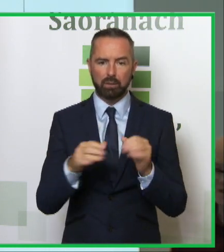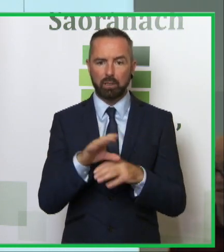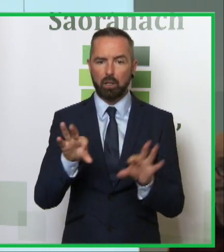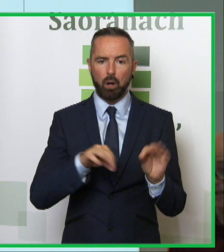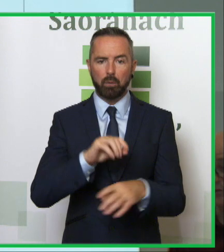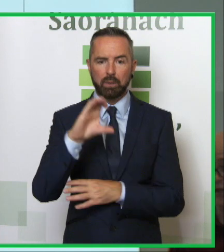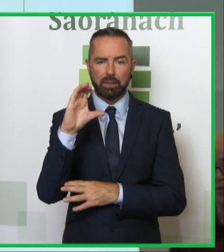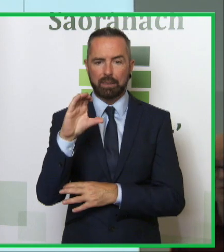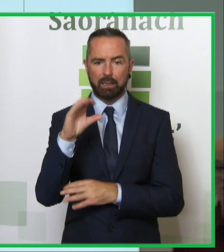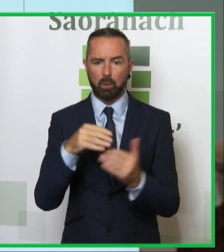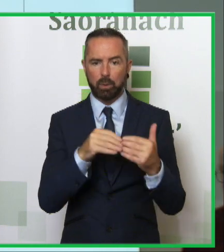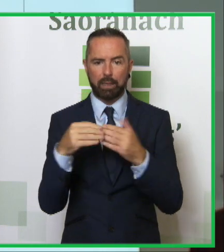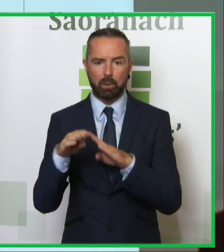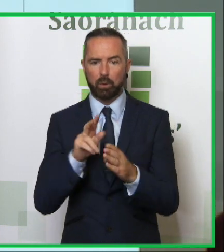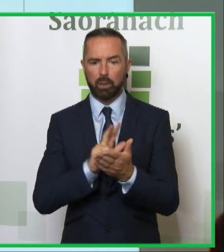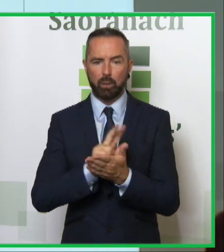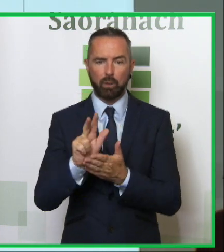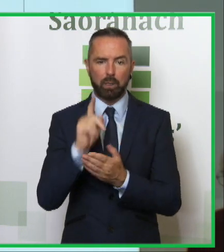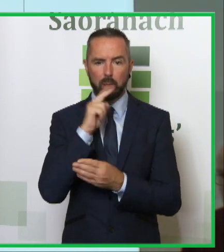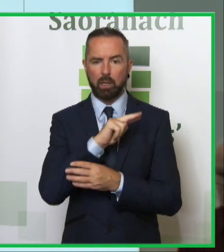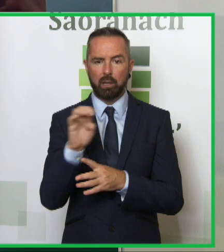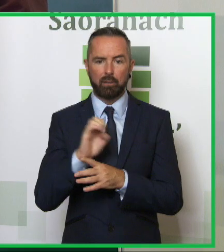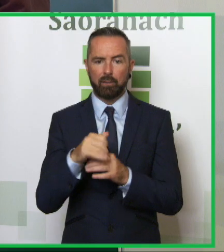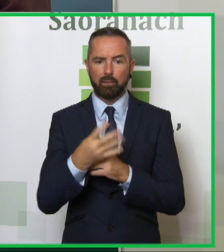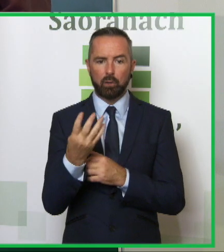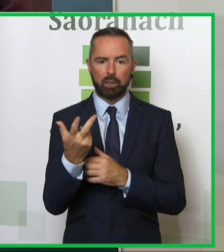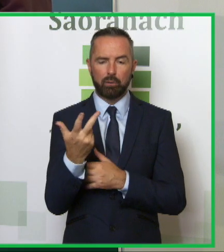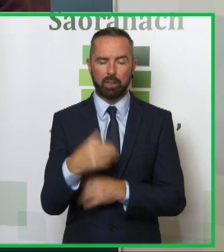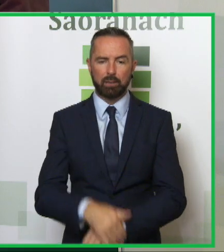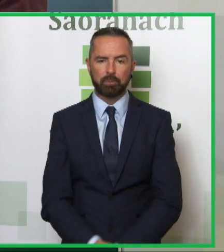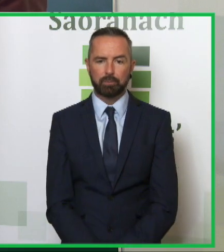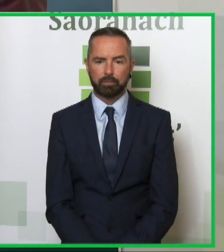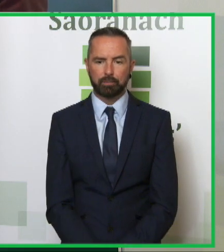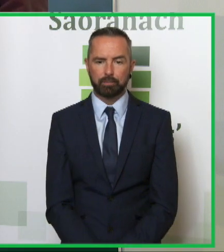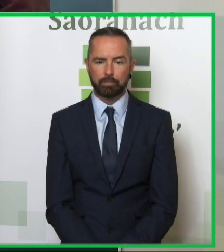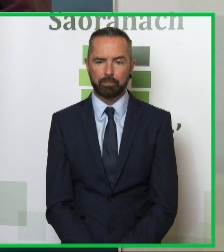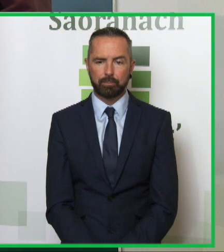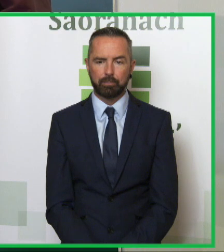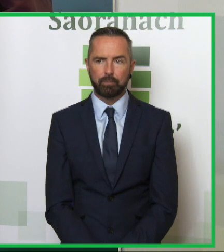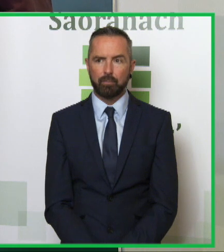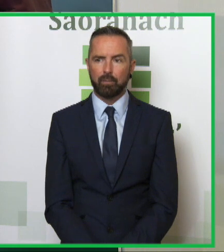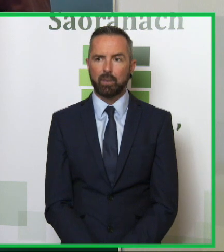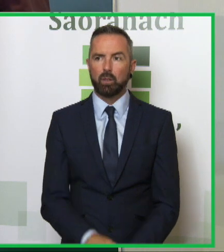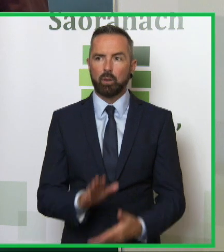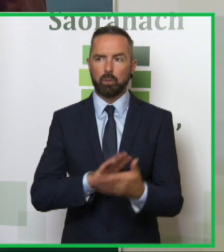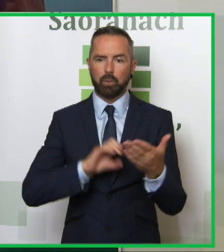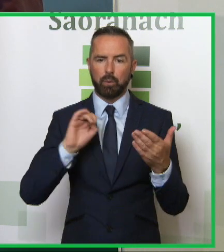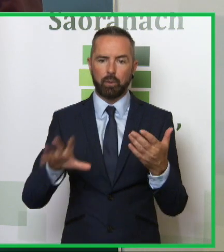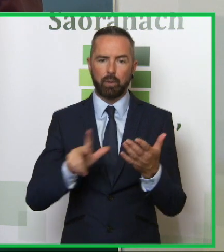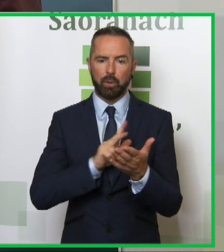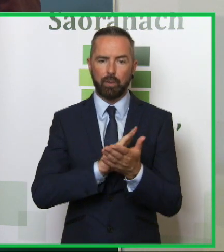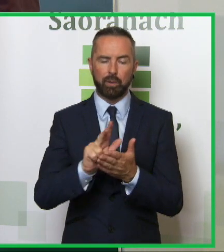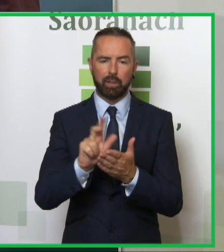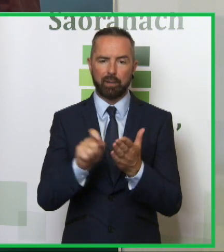C is in the lead with 30, but still well short of the 43. So we eliminate the 13 votes for option